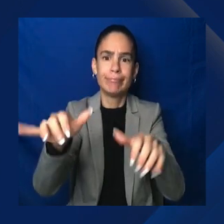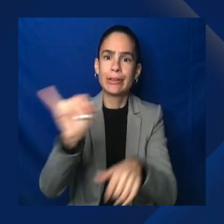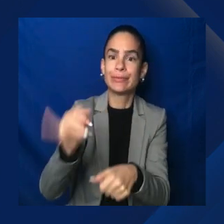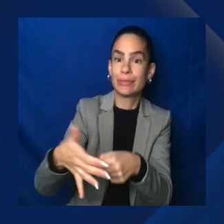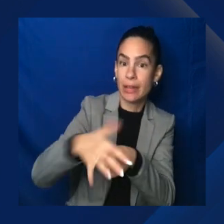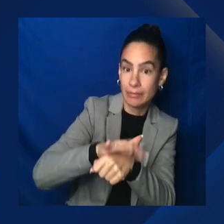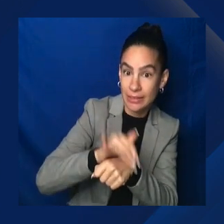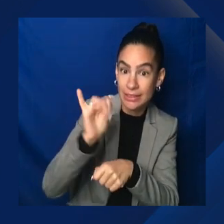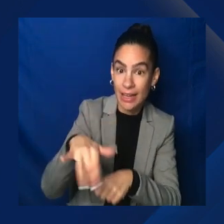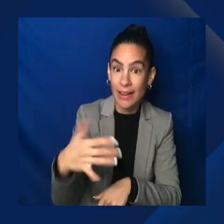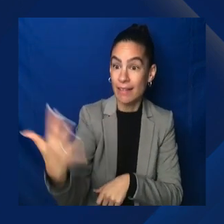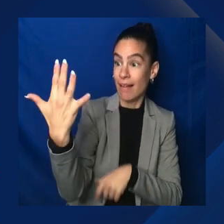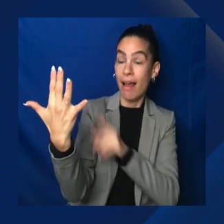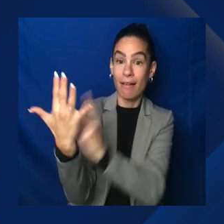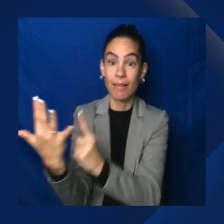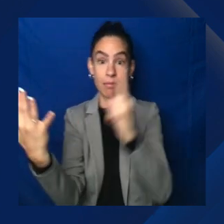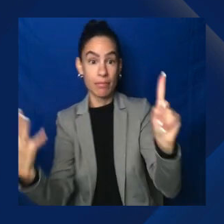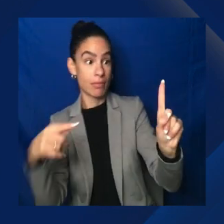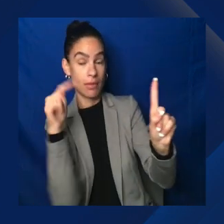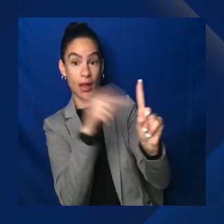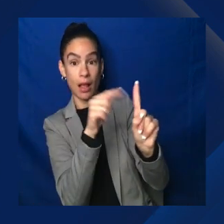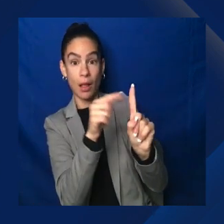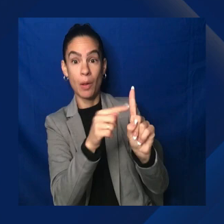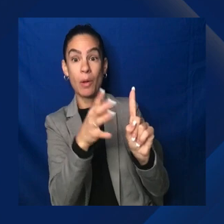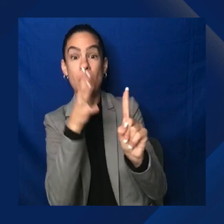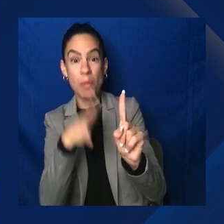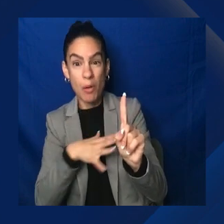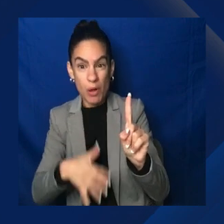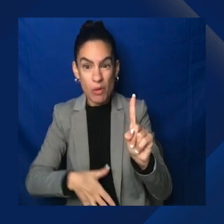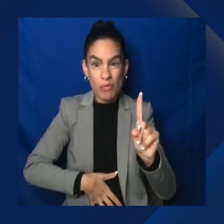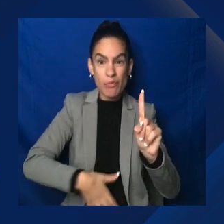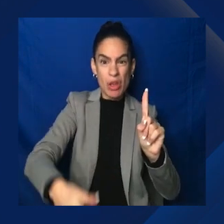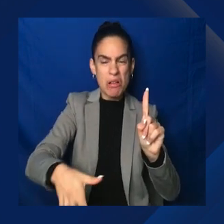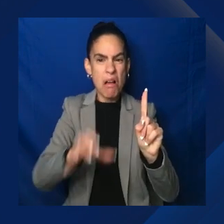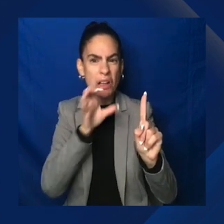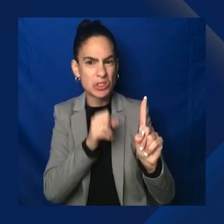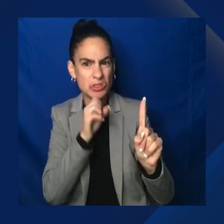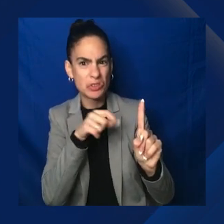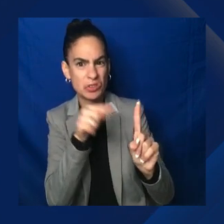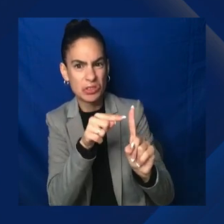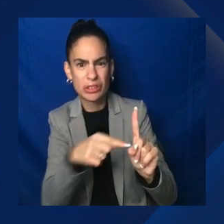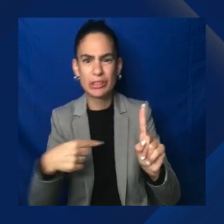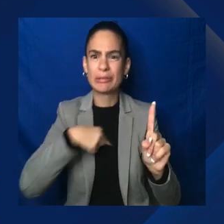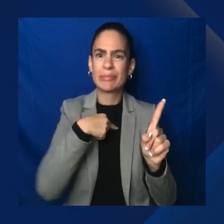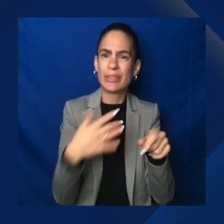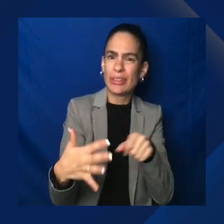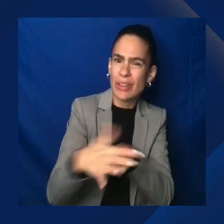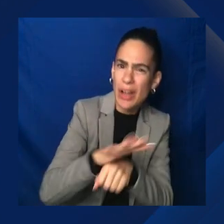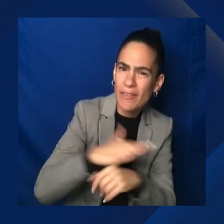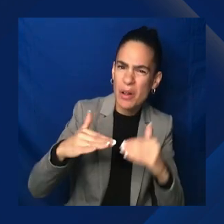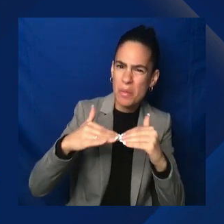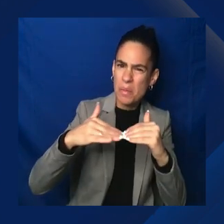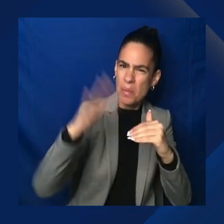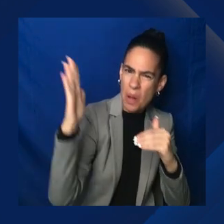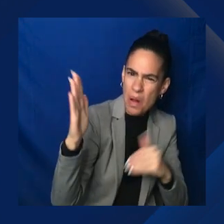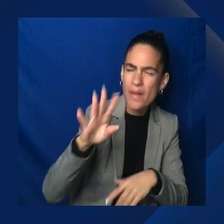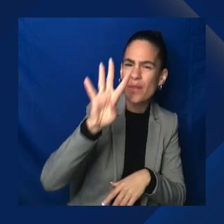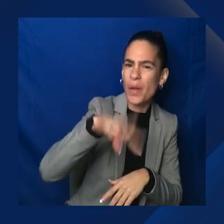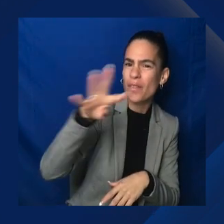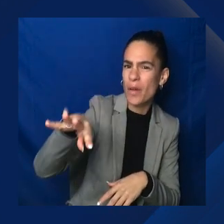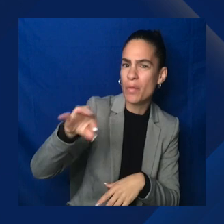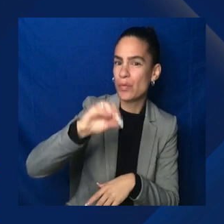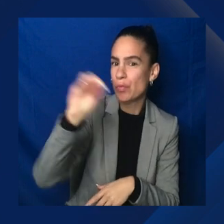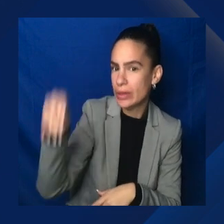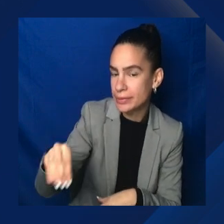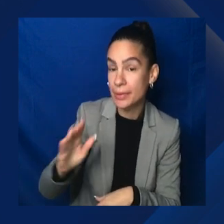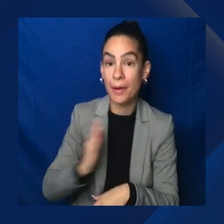through Medicaid, and cover more than 40% of our nation's childbirths. We also have oversight over